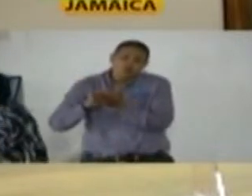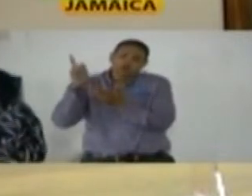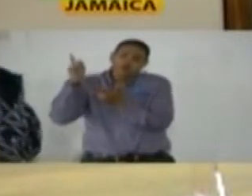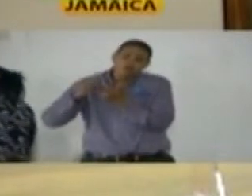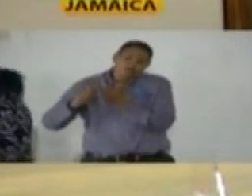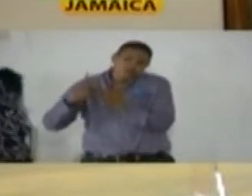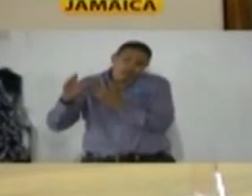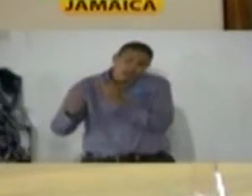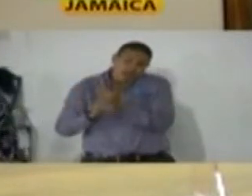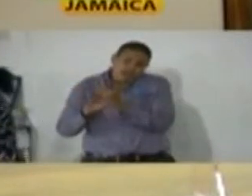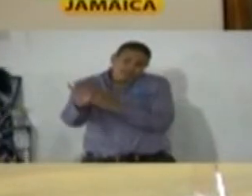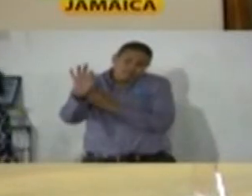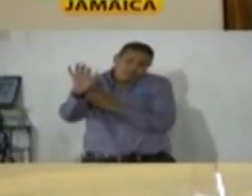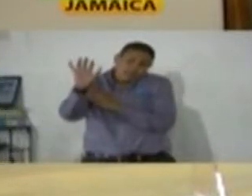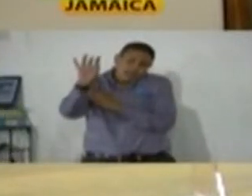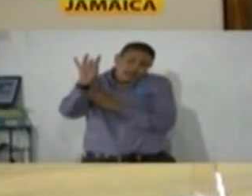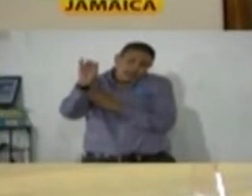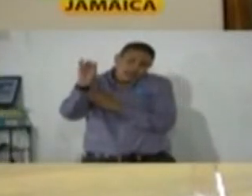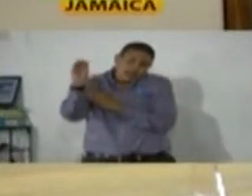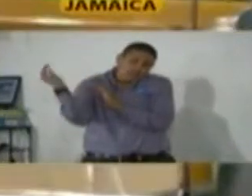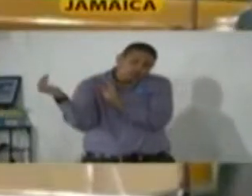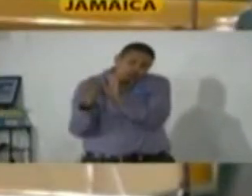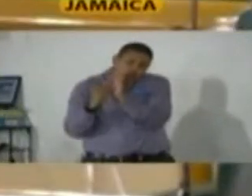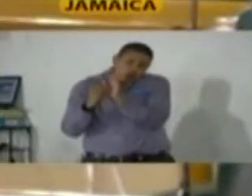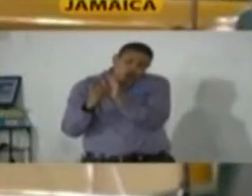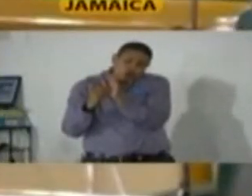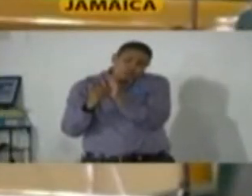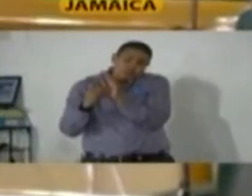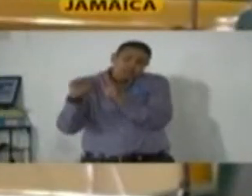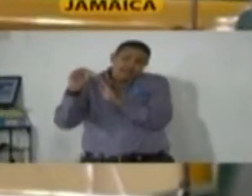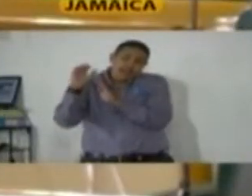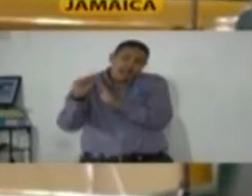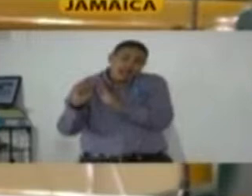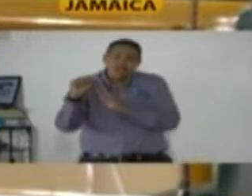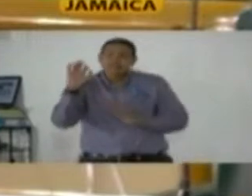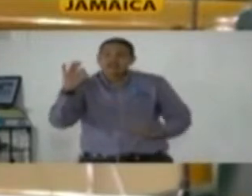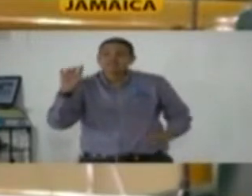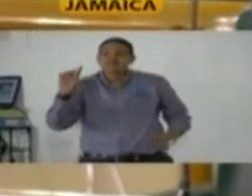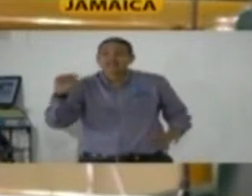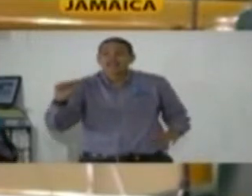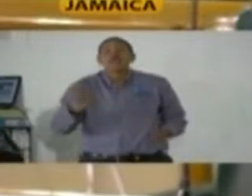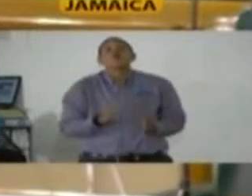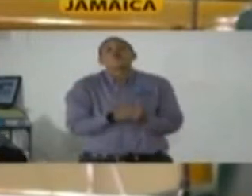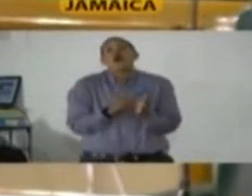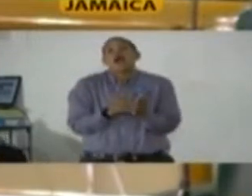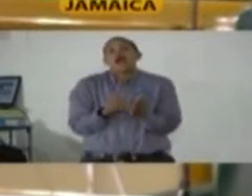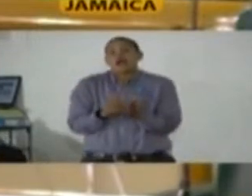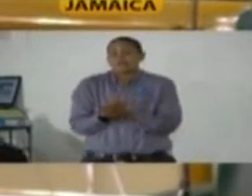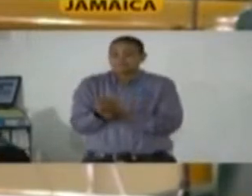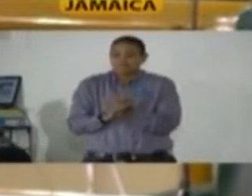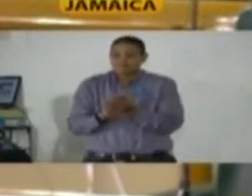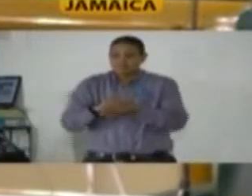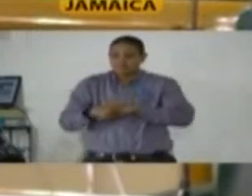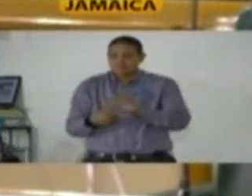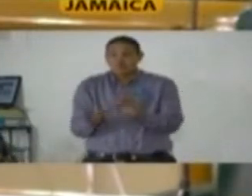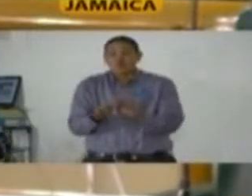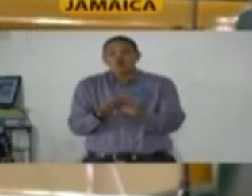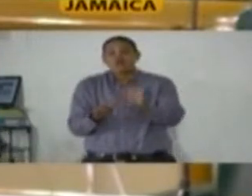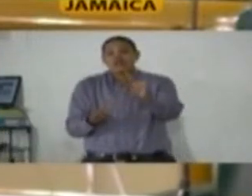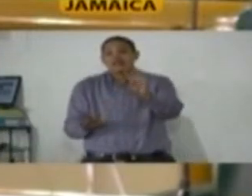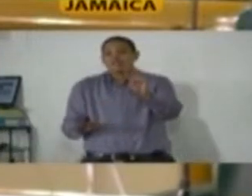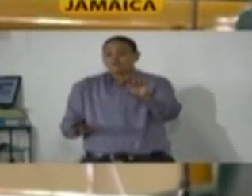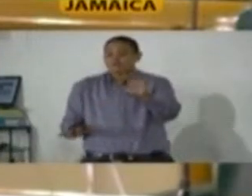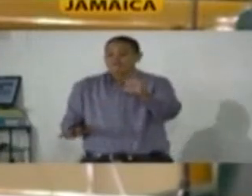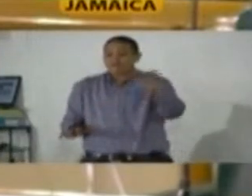received 980,000 packs of FDA-approved antiseptic wipes valued at 84.5